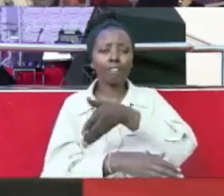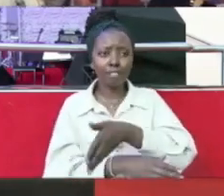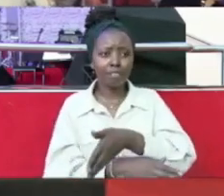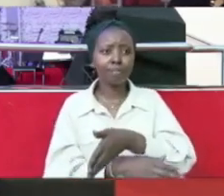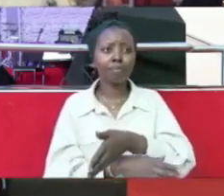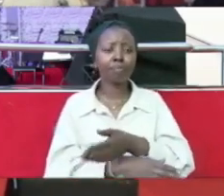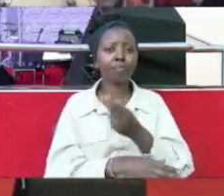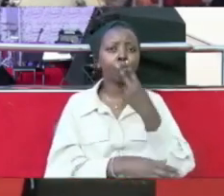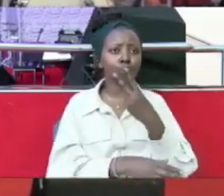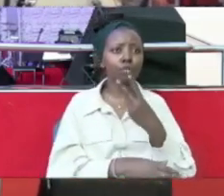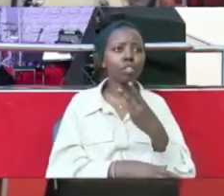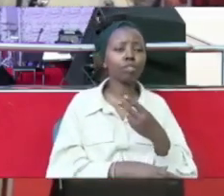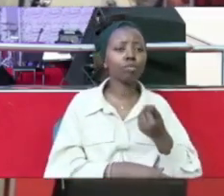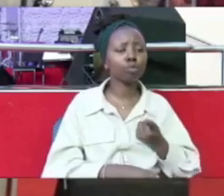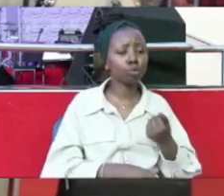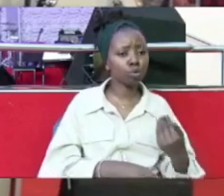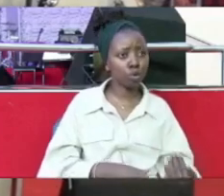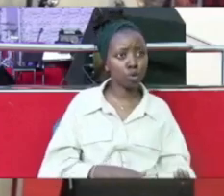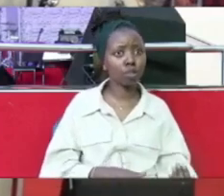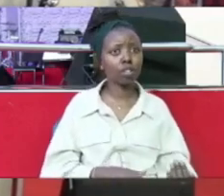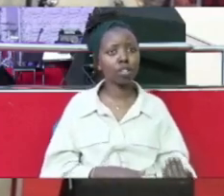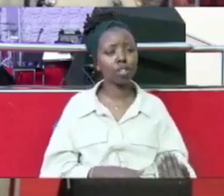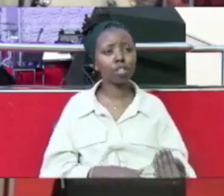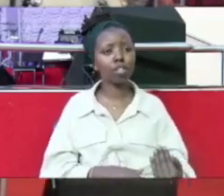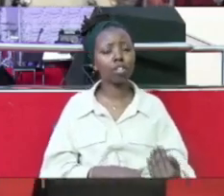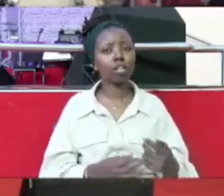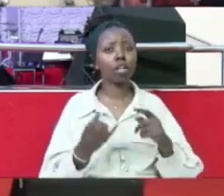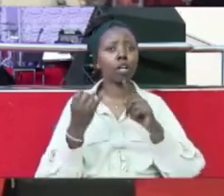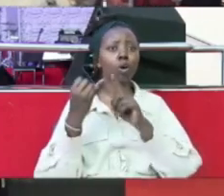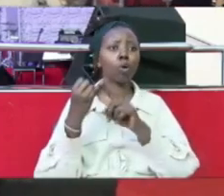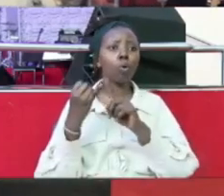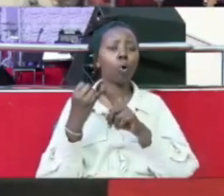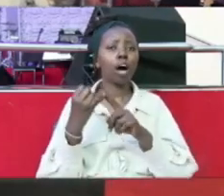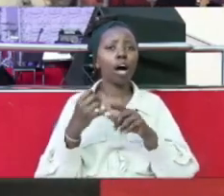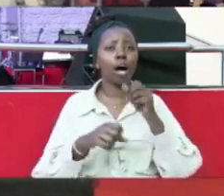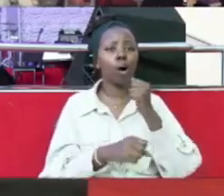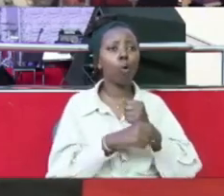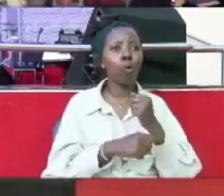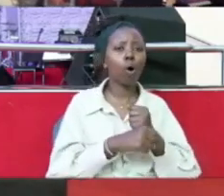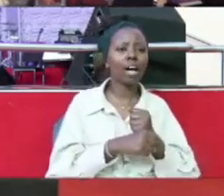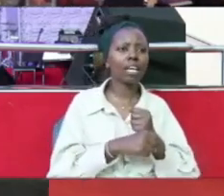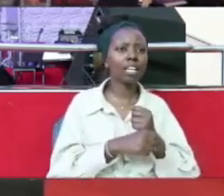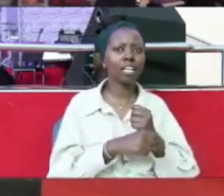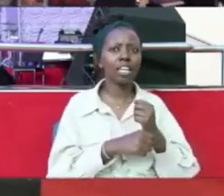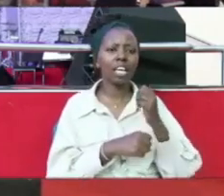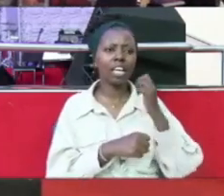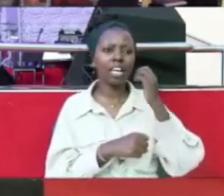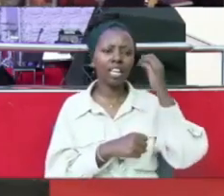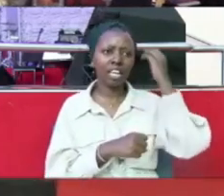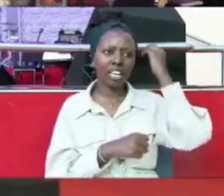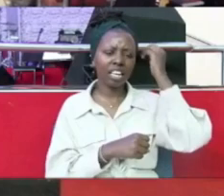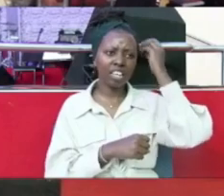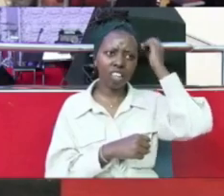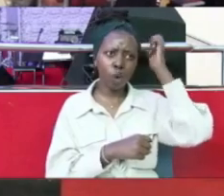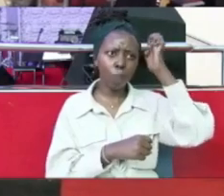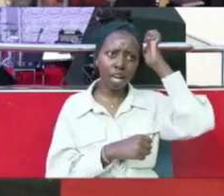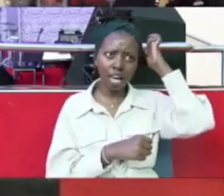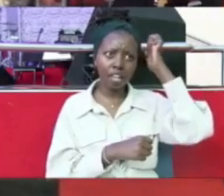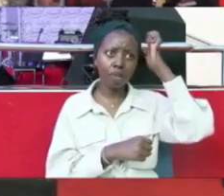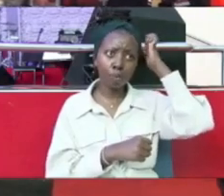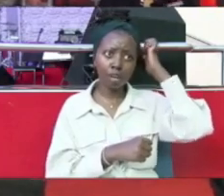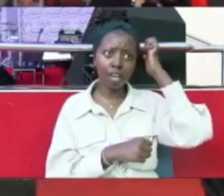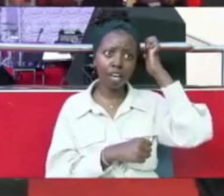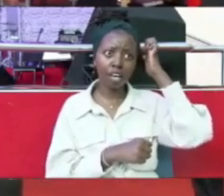two daughters. Wale binti wawili. One who works in Ethiopia and another, and they said we would like to be church members of Deliverance Church. Oh, walikuwa nchi ya